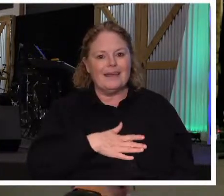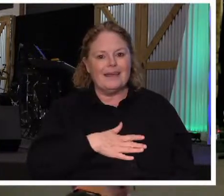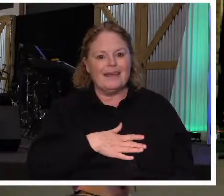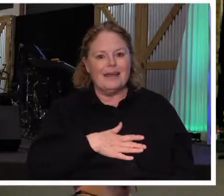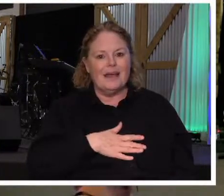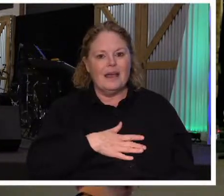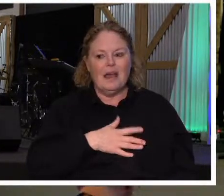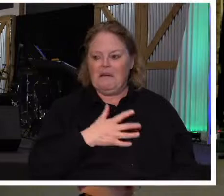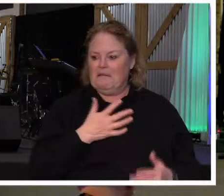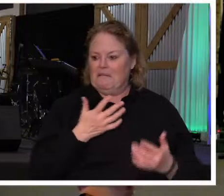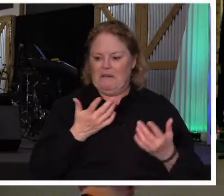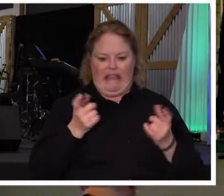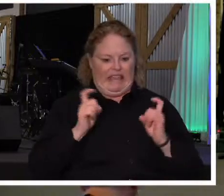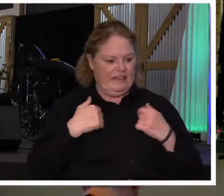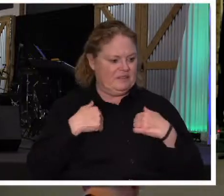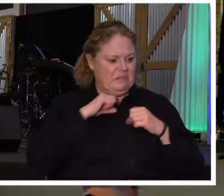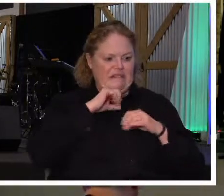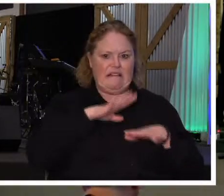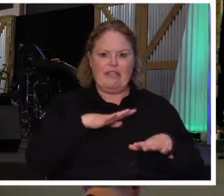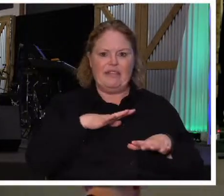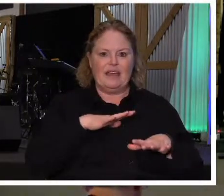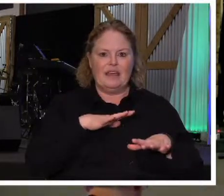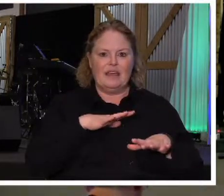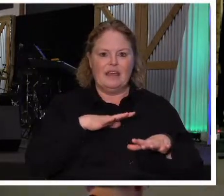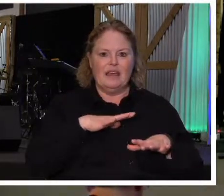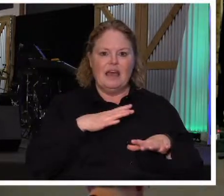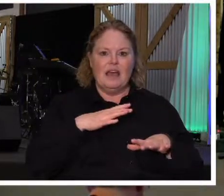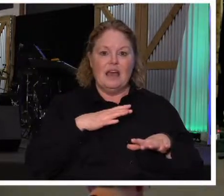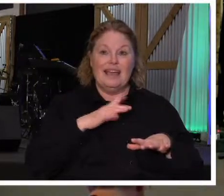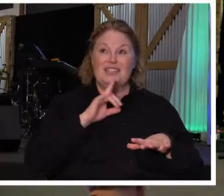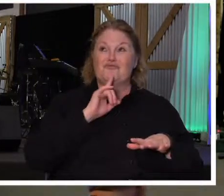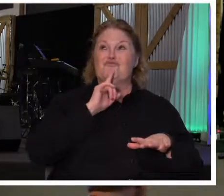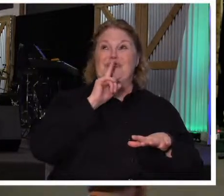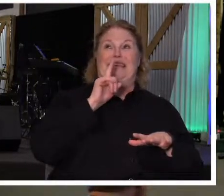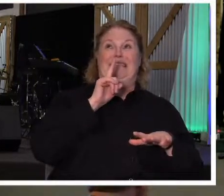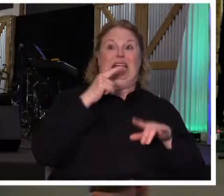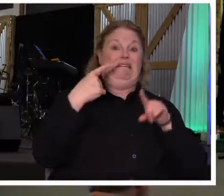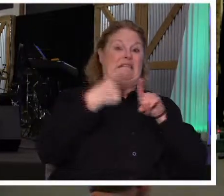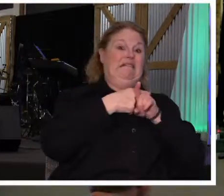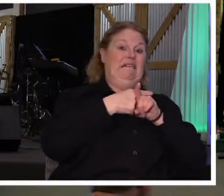no benefit to you. In fact, it is nothing but a threat to us.